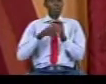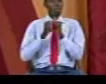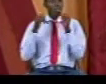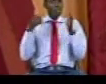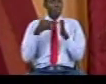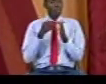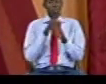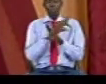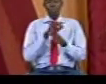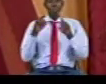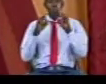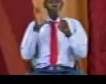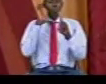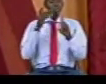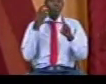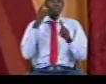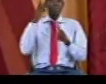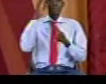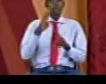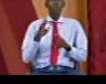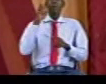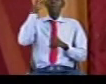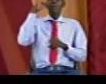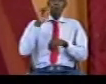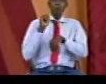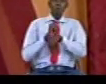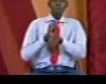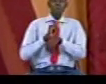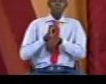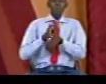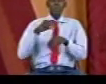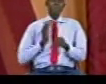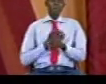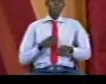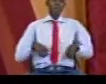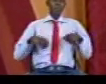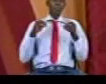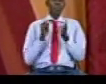Lord. God's operation in our heart that takes away